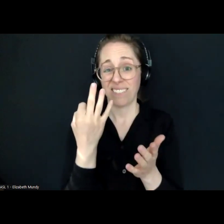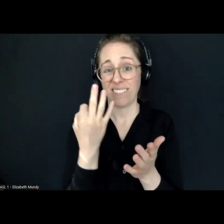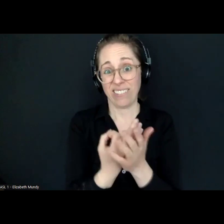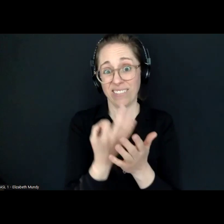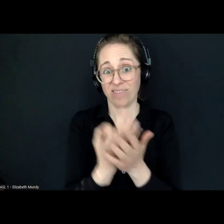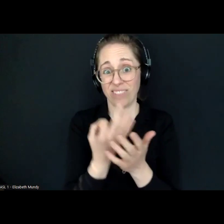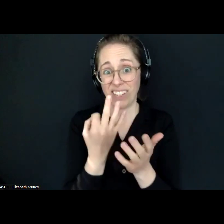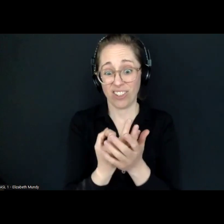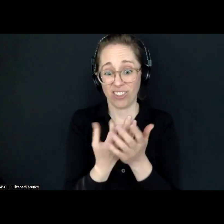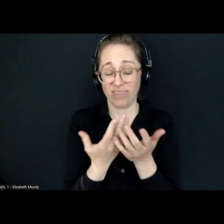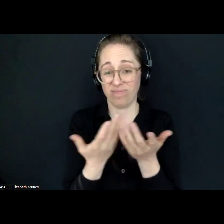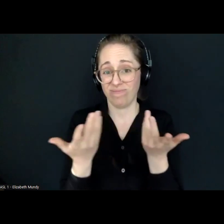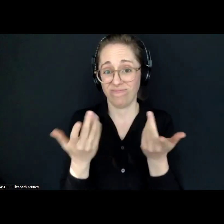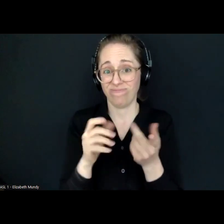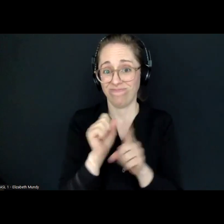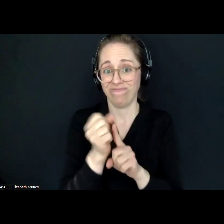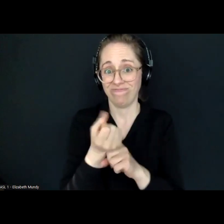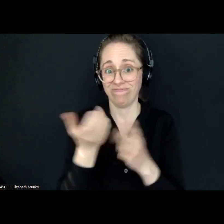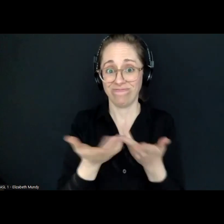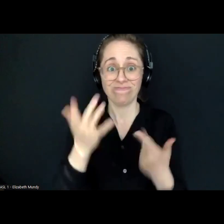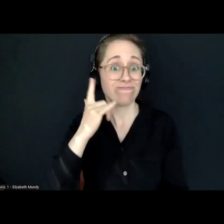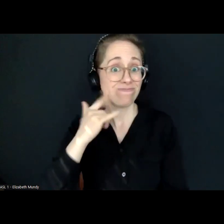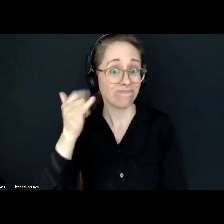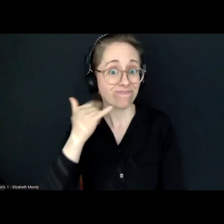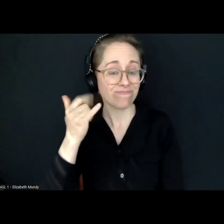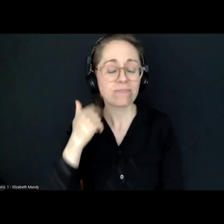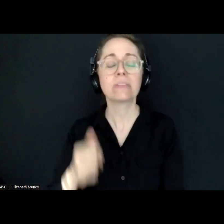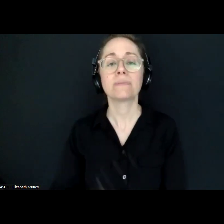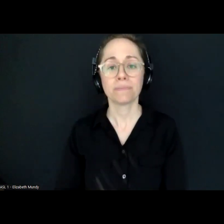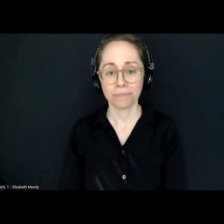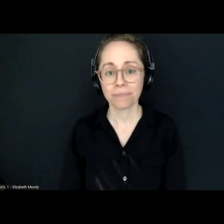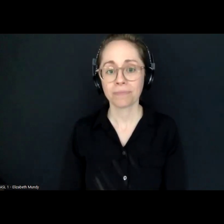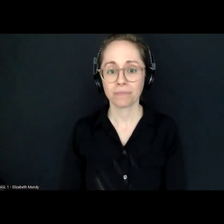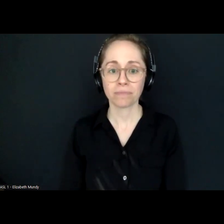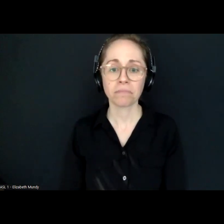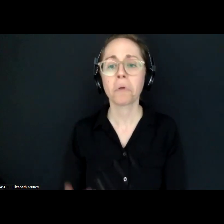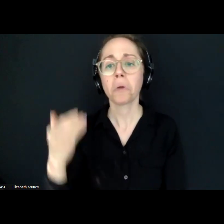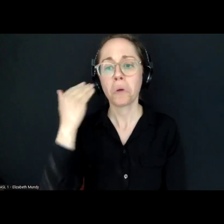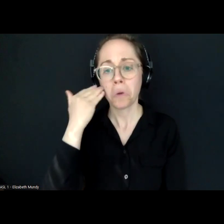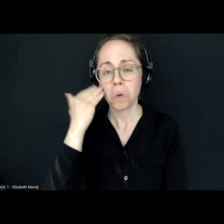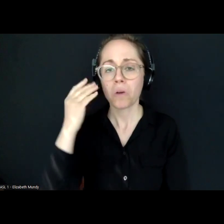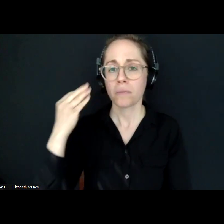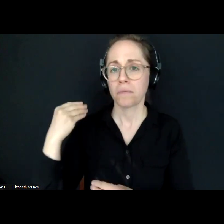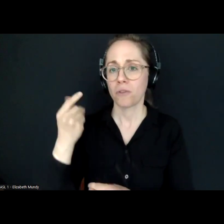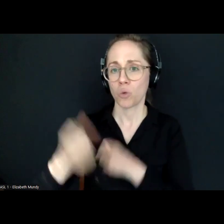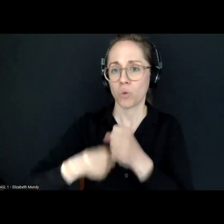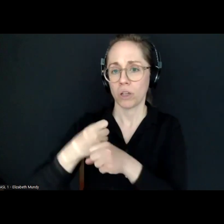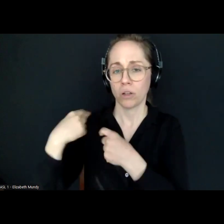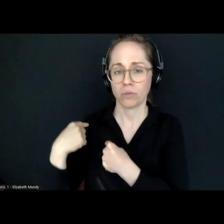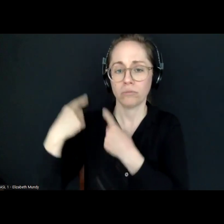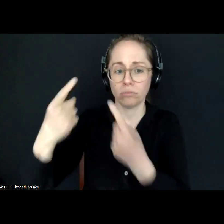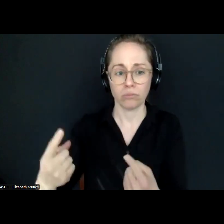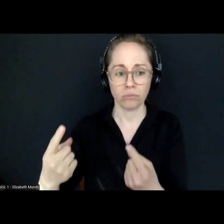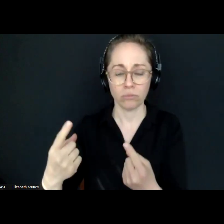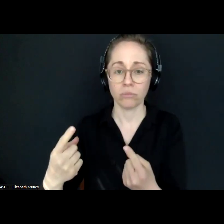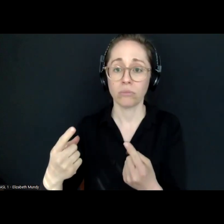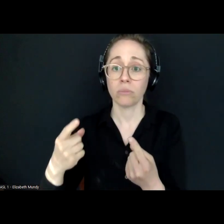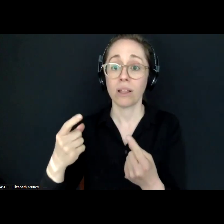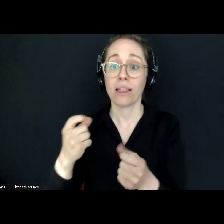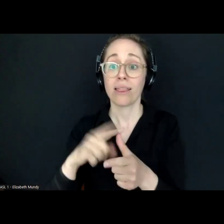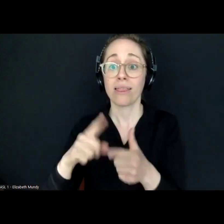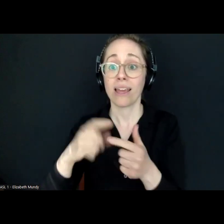in California, knowing that now over the last couple of years and then going into next year, the